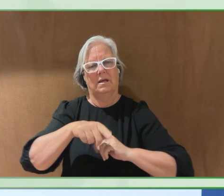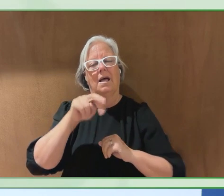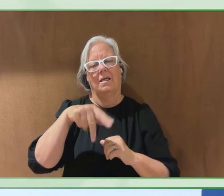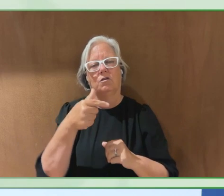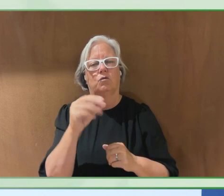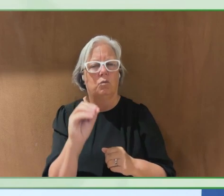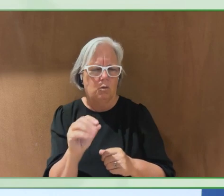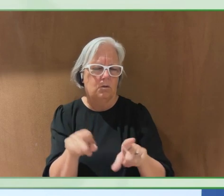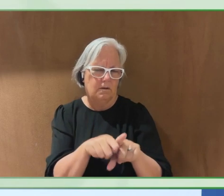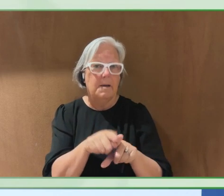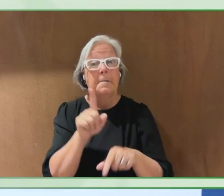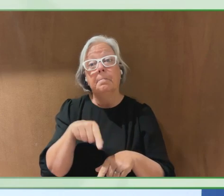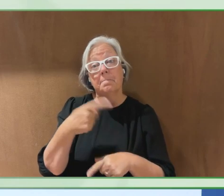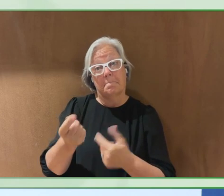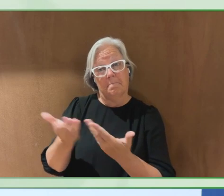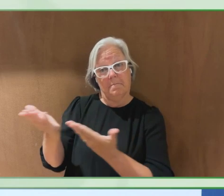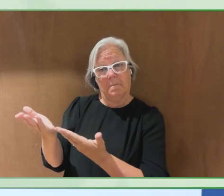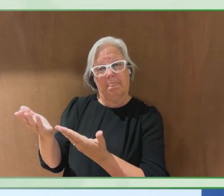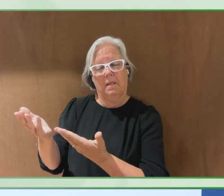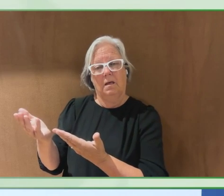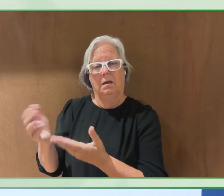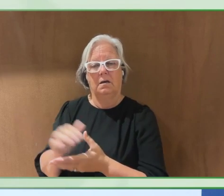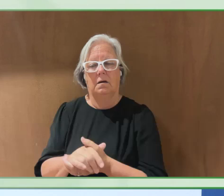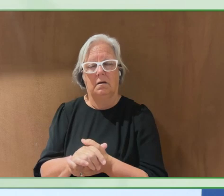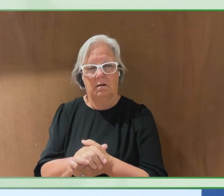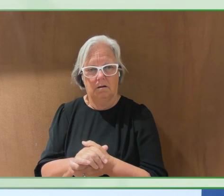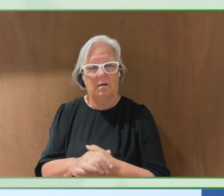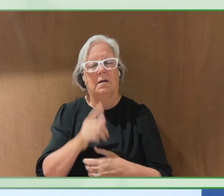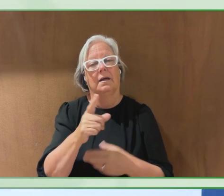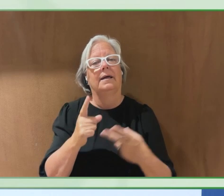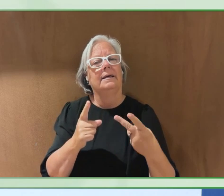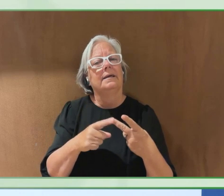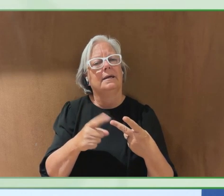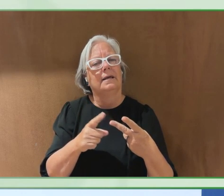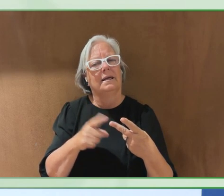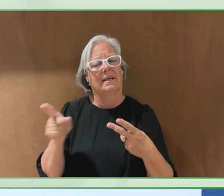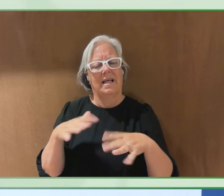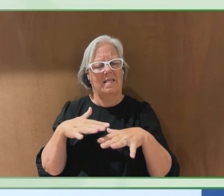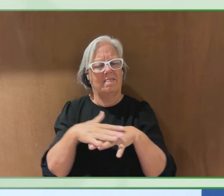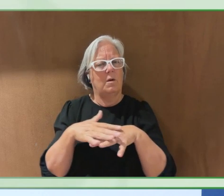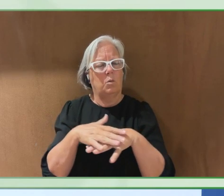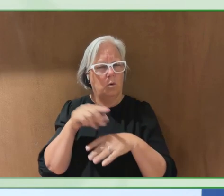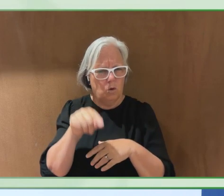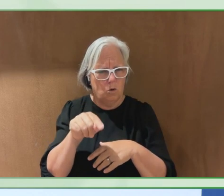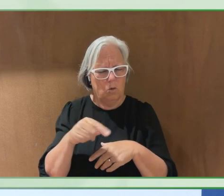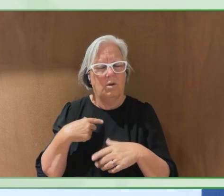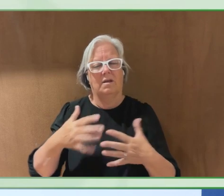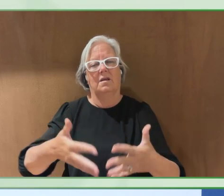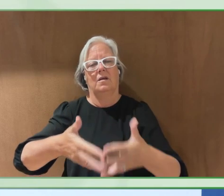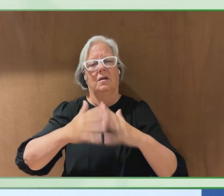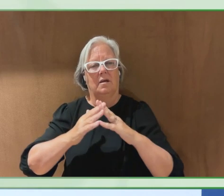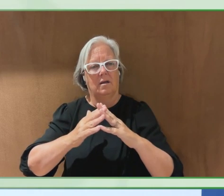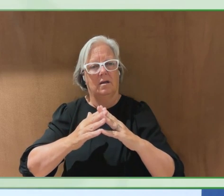please. And this, the second network we created is informal network